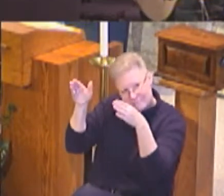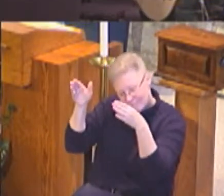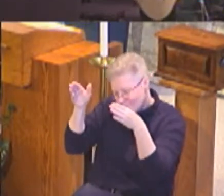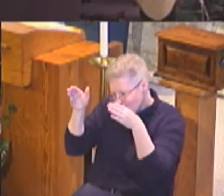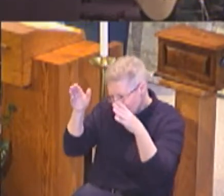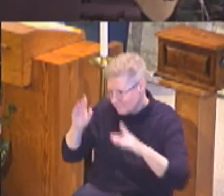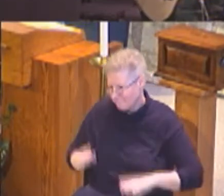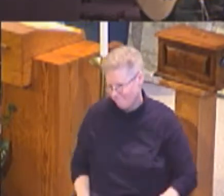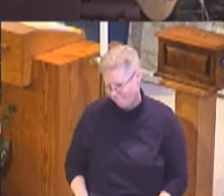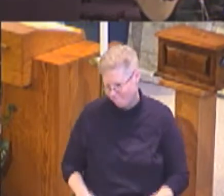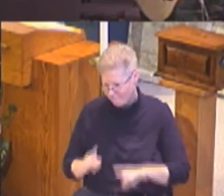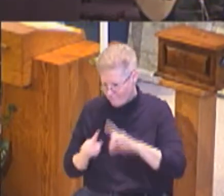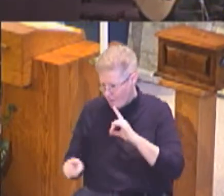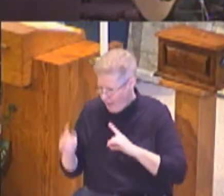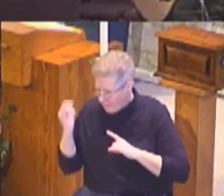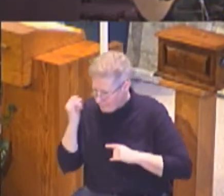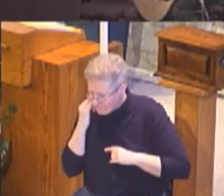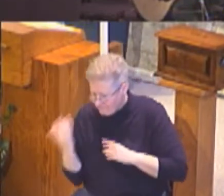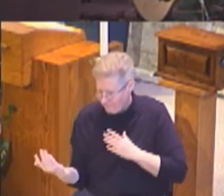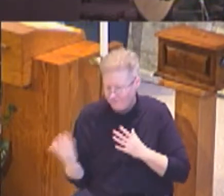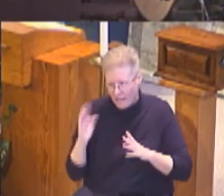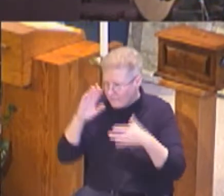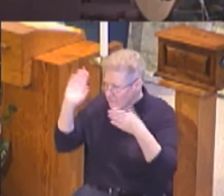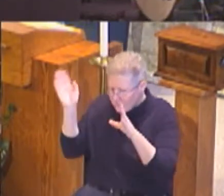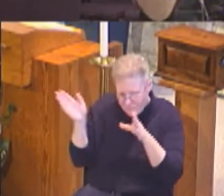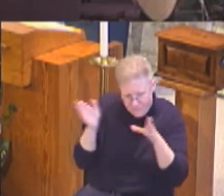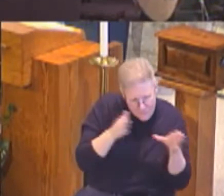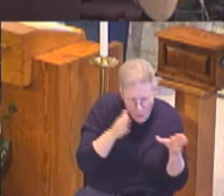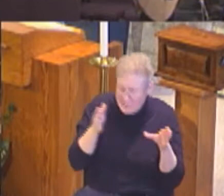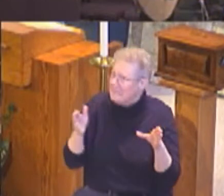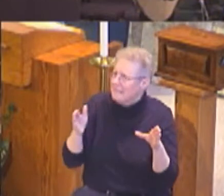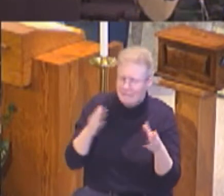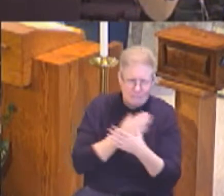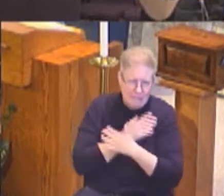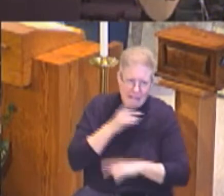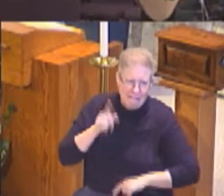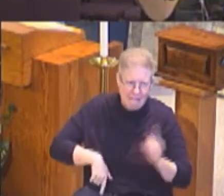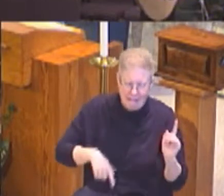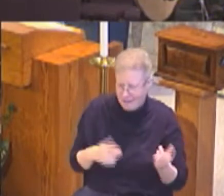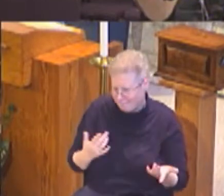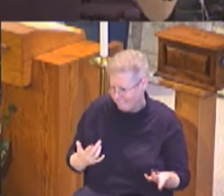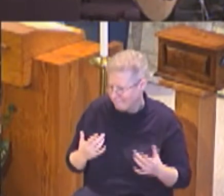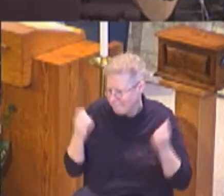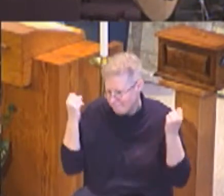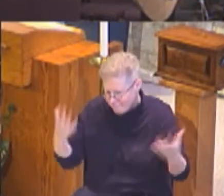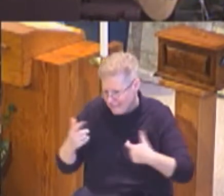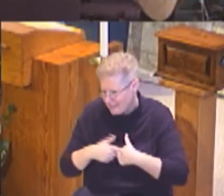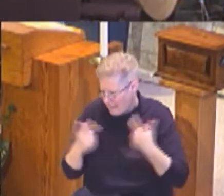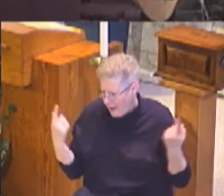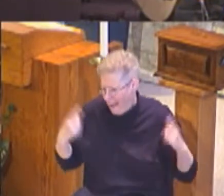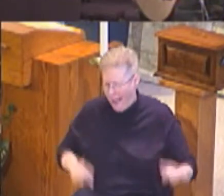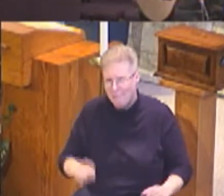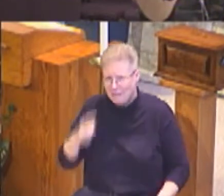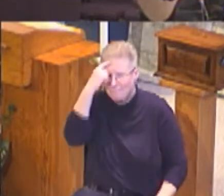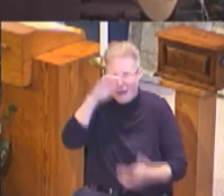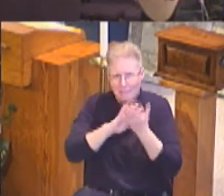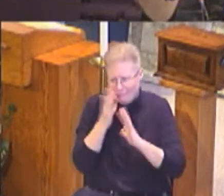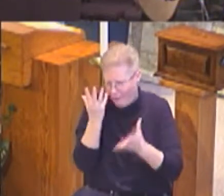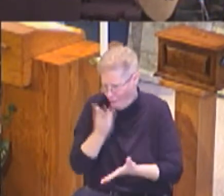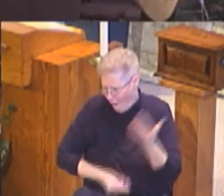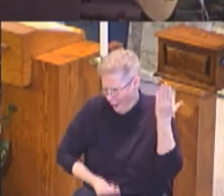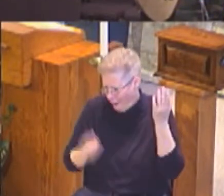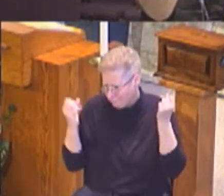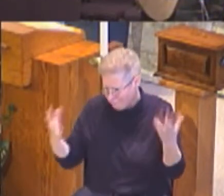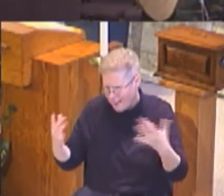unless I should be disturbed and lose your rest. Often I am robbed of peace of mind, often I'm tempted to